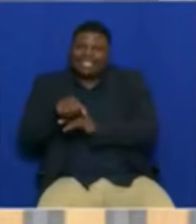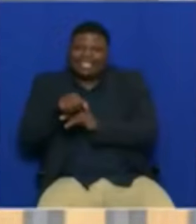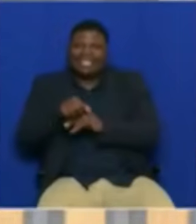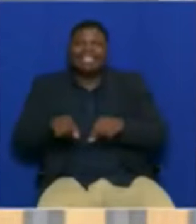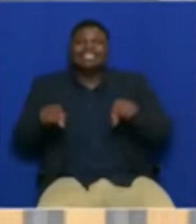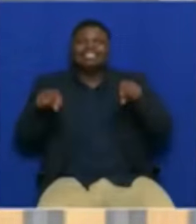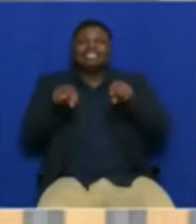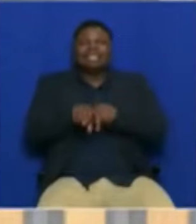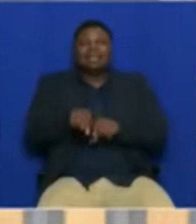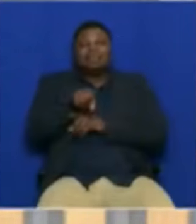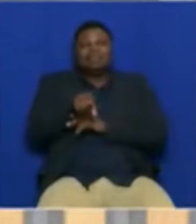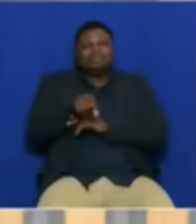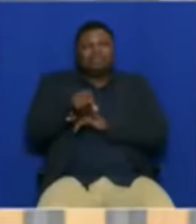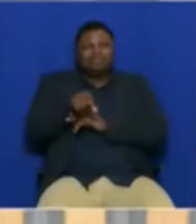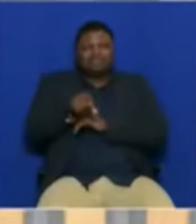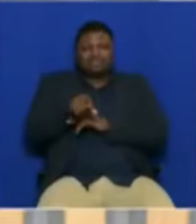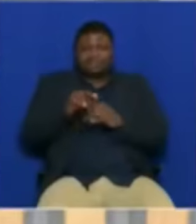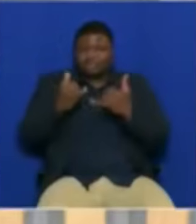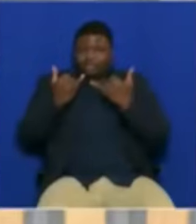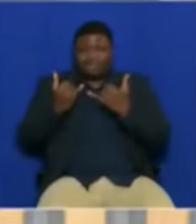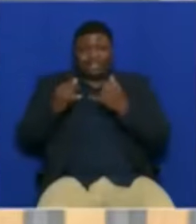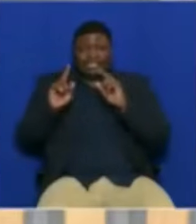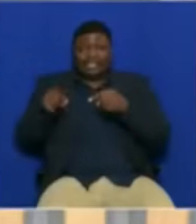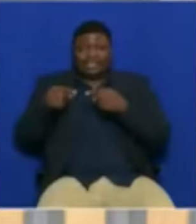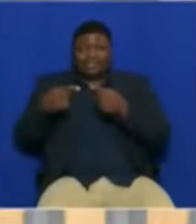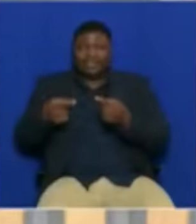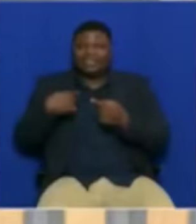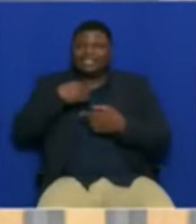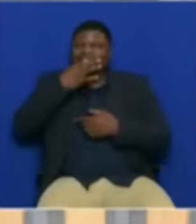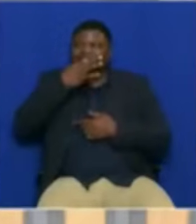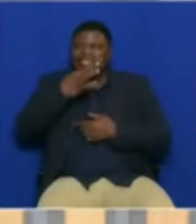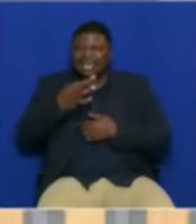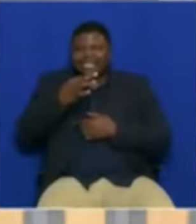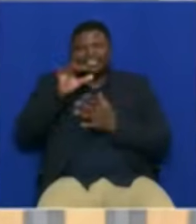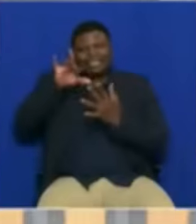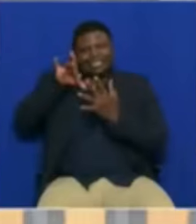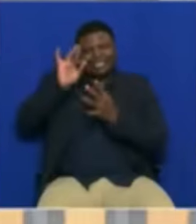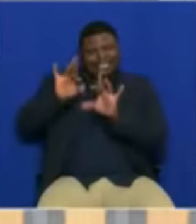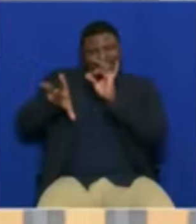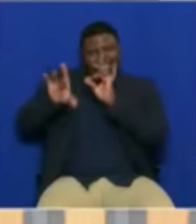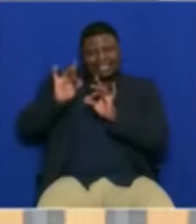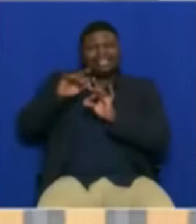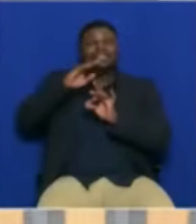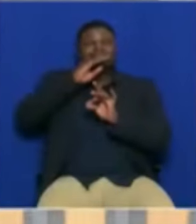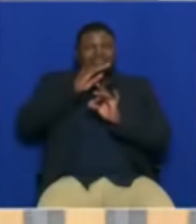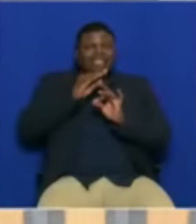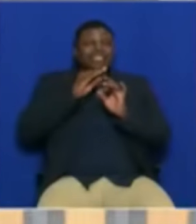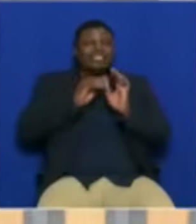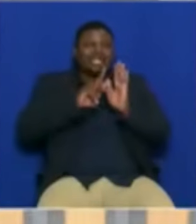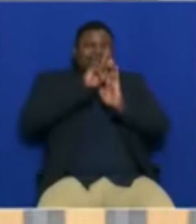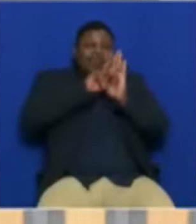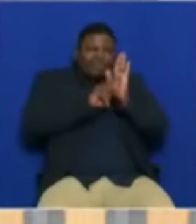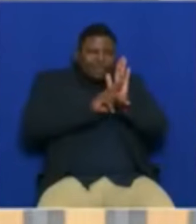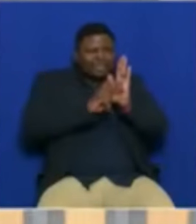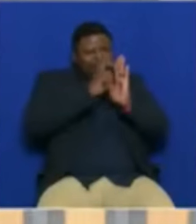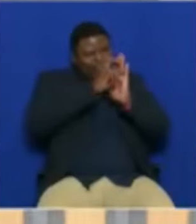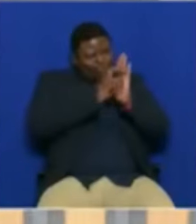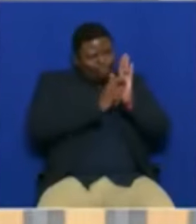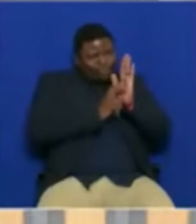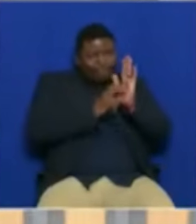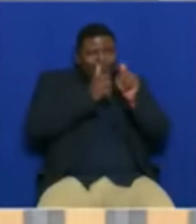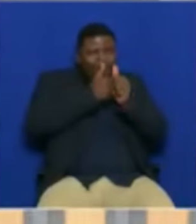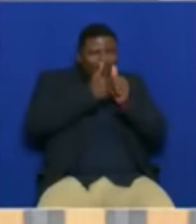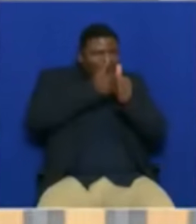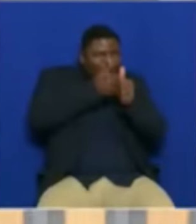that selection was not in accordance with prescripts. In fact, even if it was not, I'm not sure